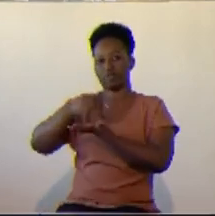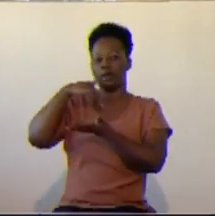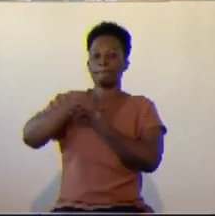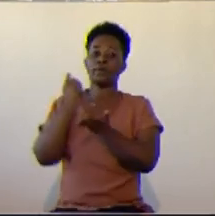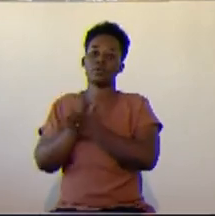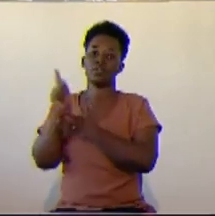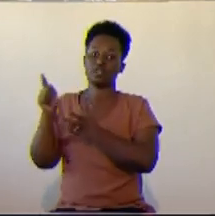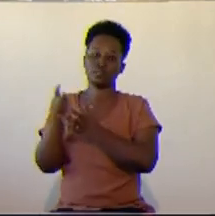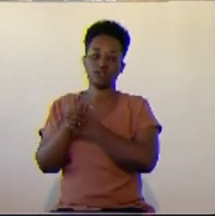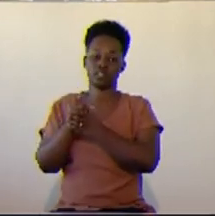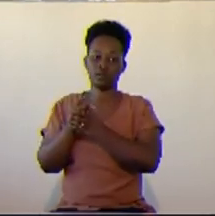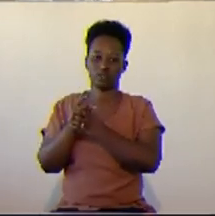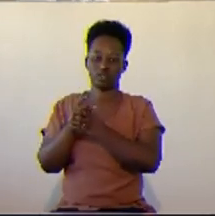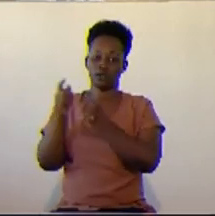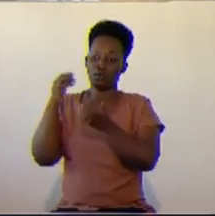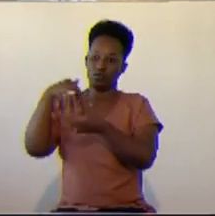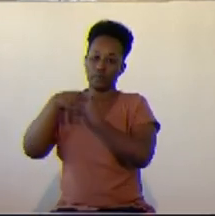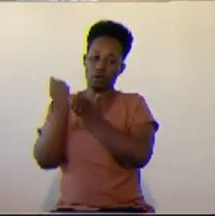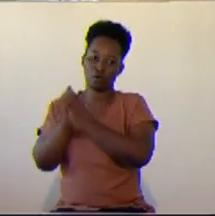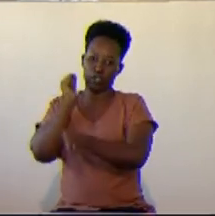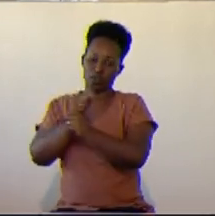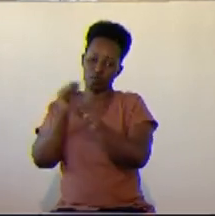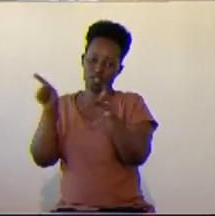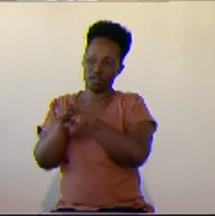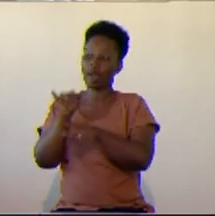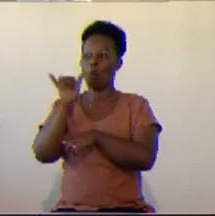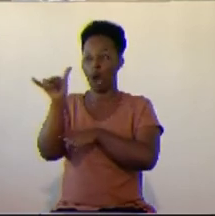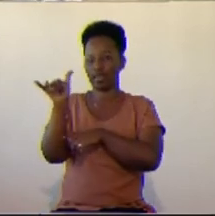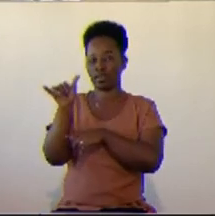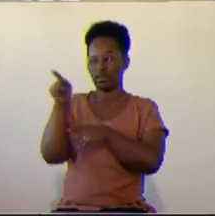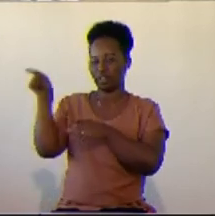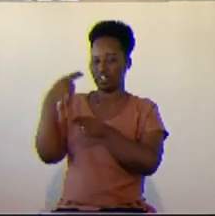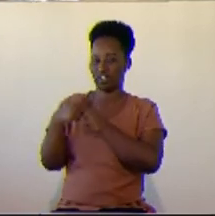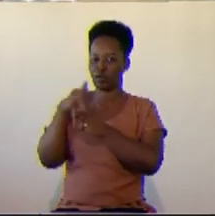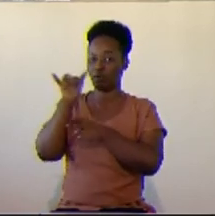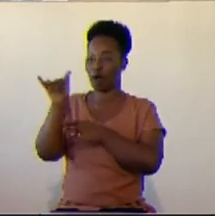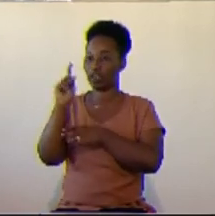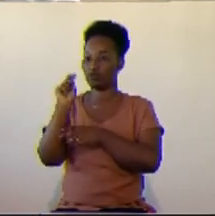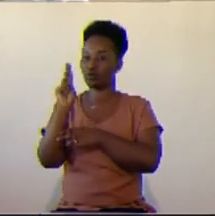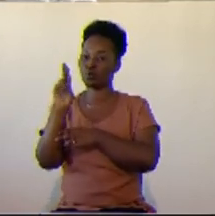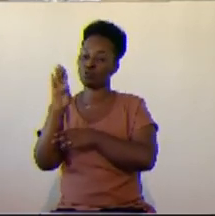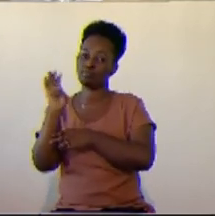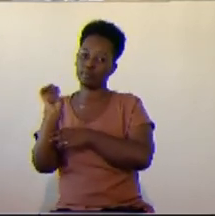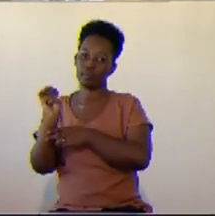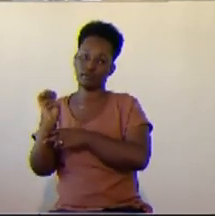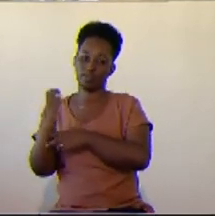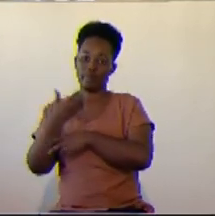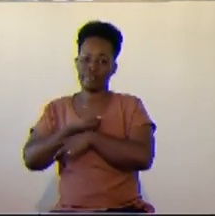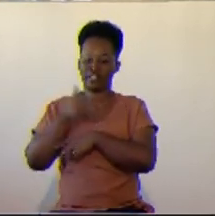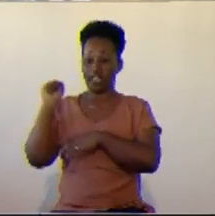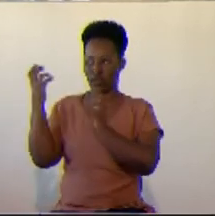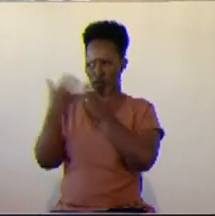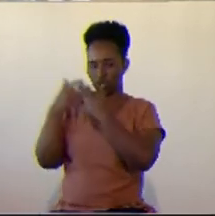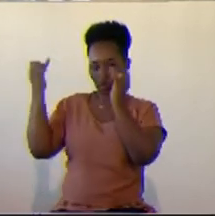is in the shape of letter Y. So this is a Y tube. And here I have liquid A according to our diagram.